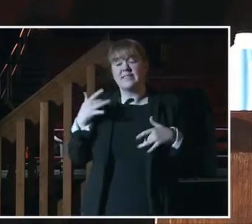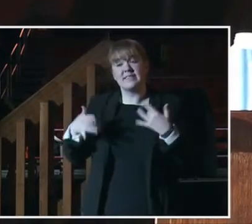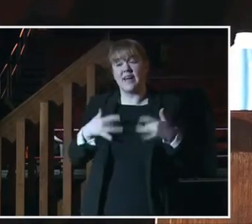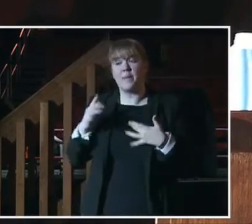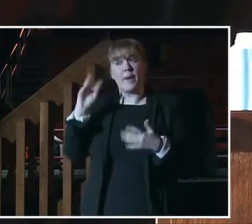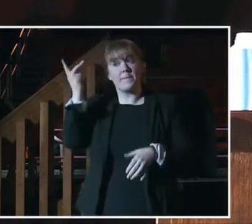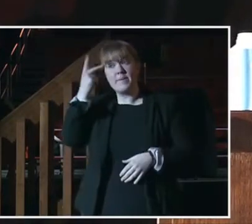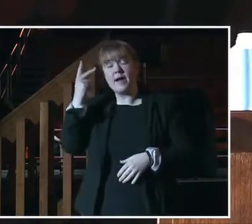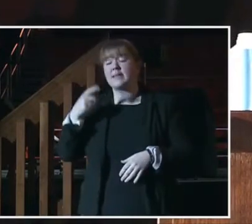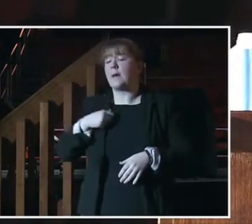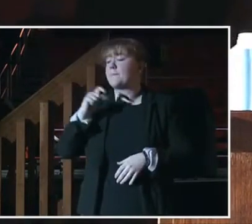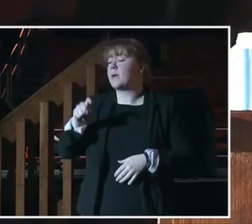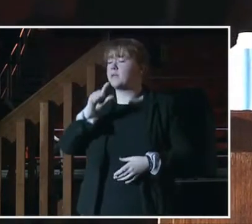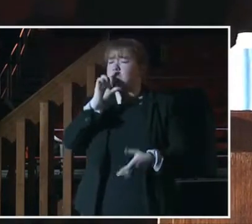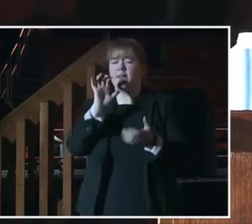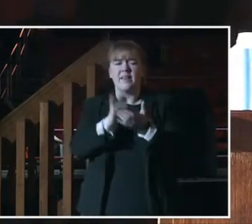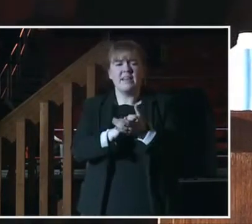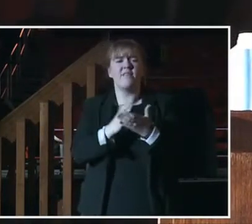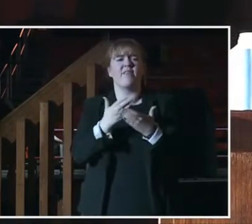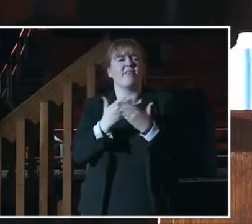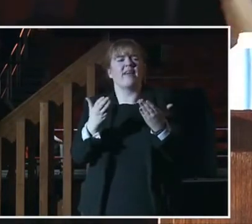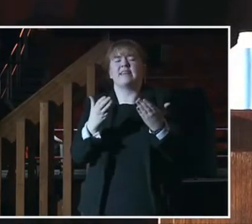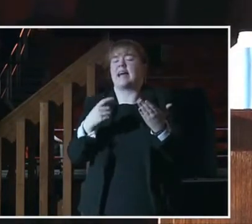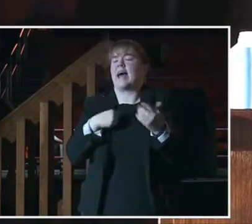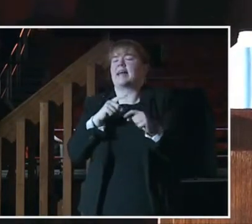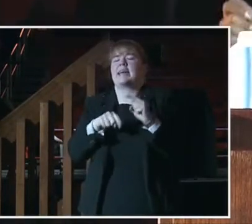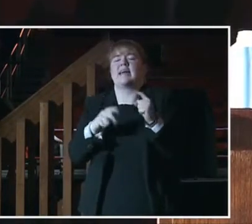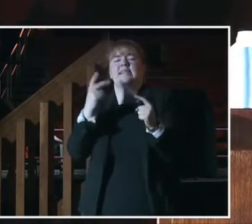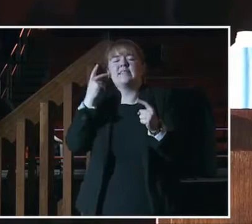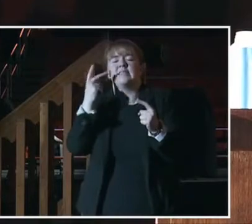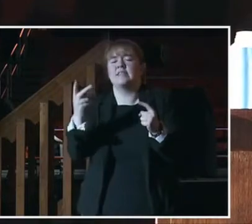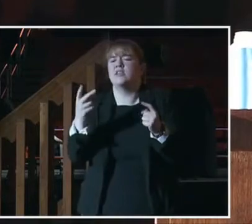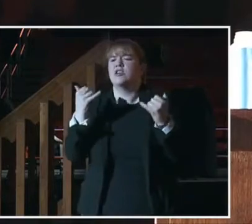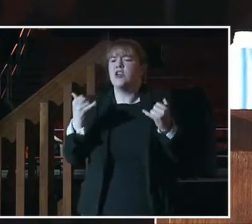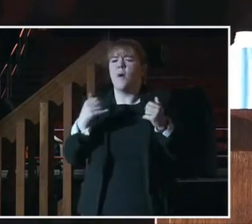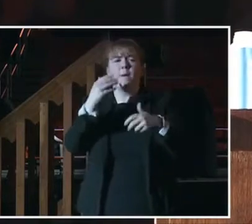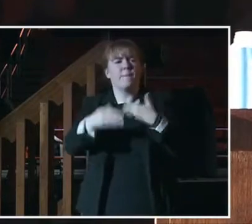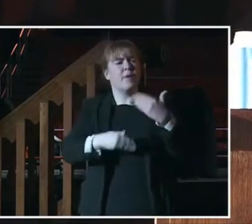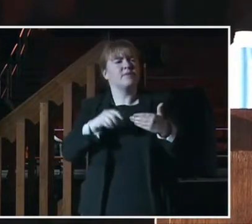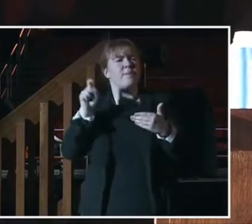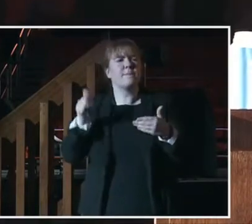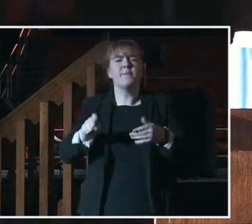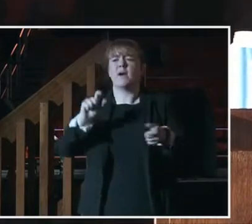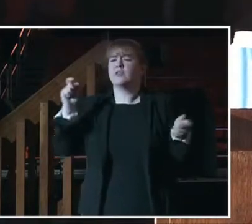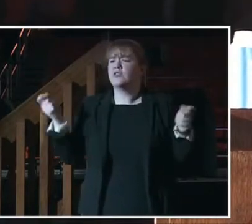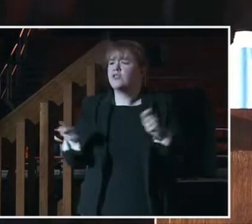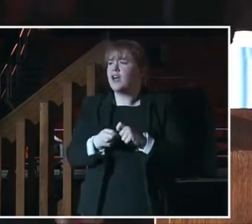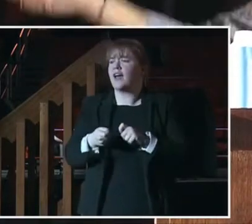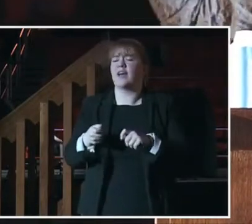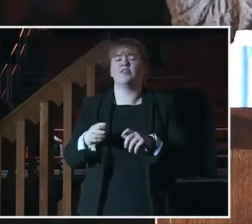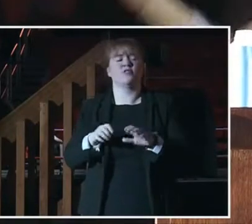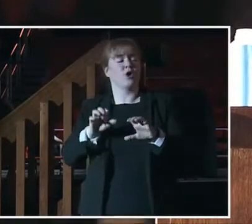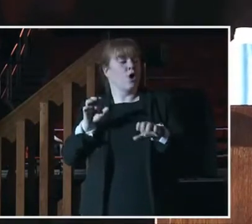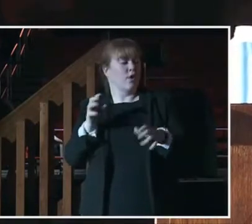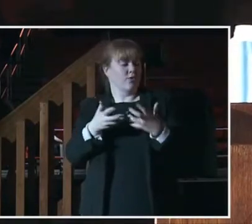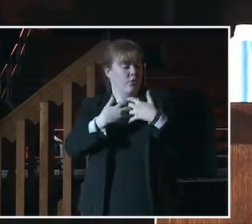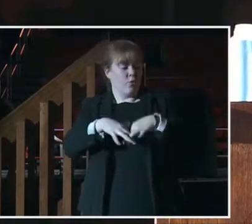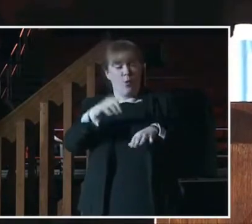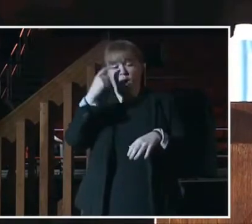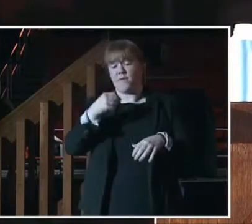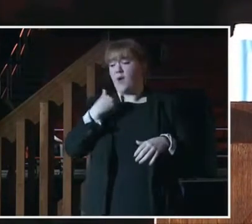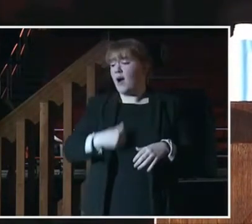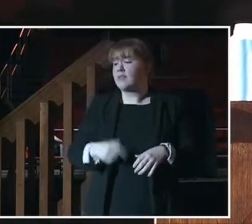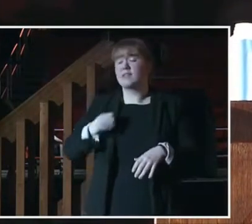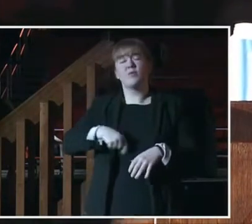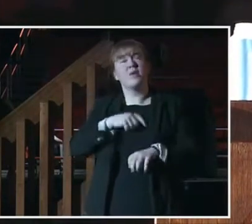I gotta believe in the things that I cannot see and know that it's a process that we must change to work for us because we've been working for it a